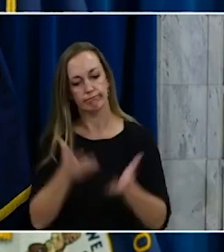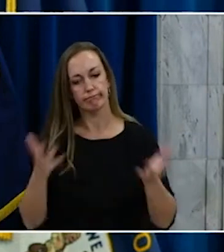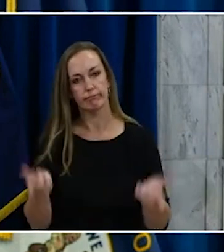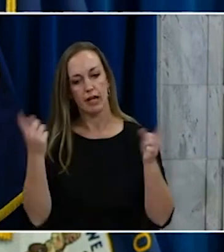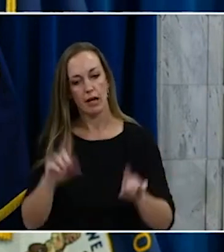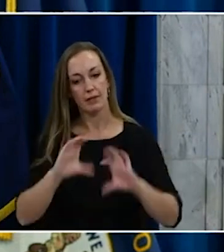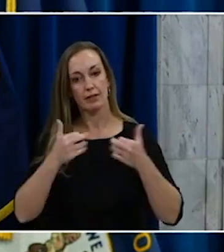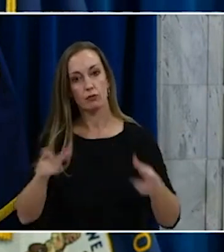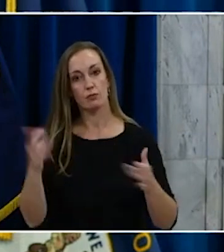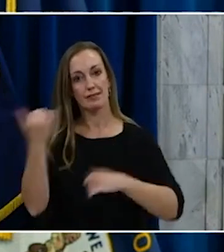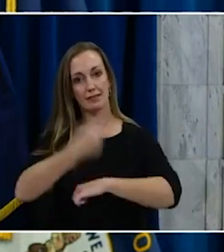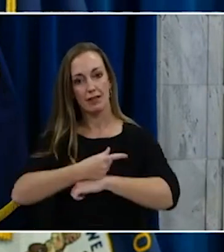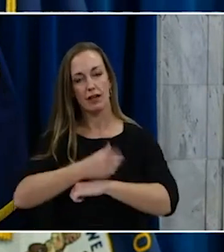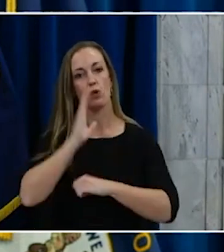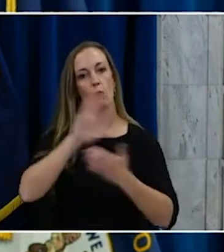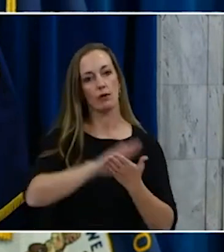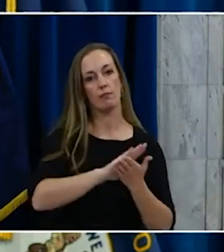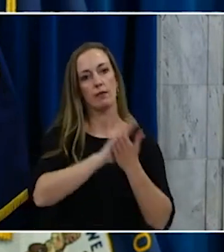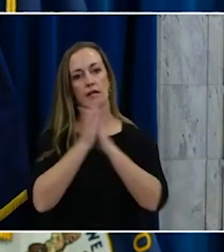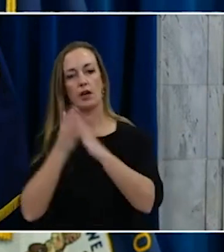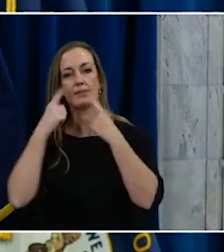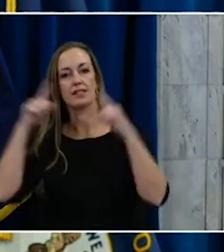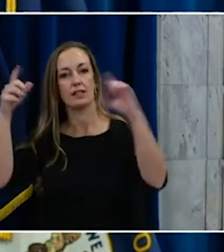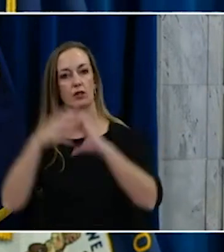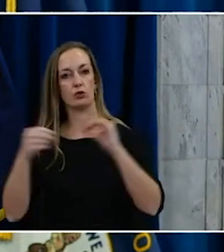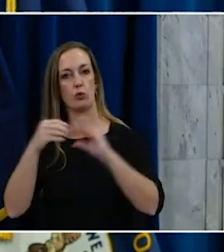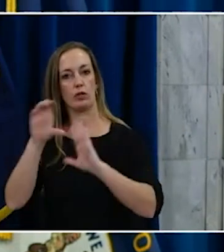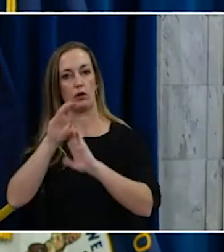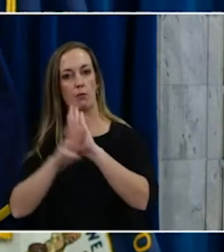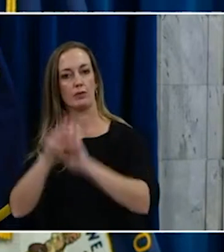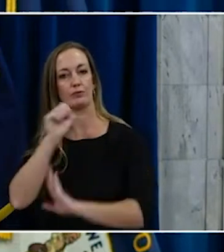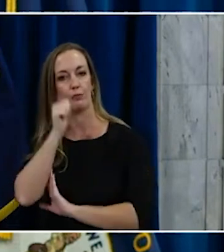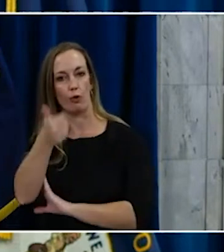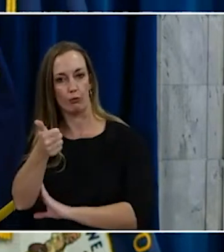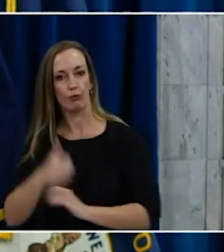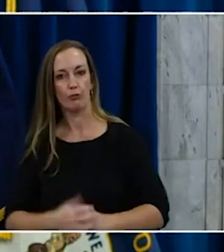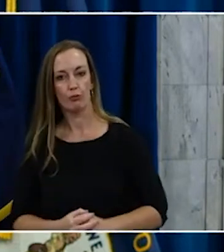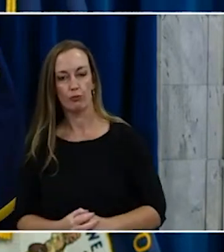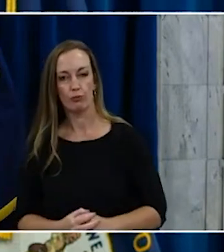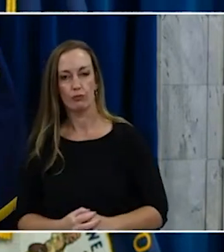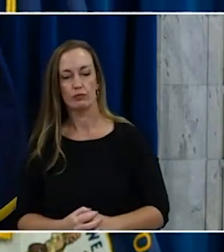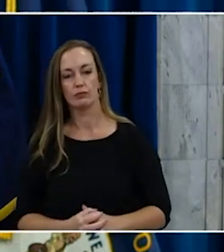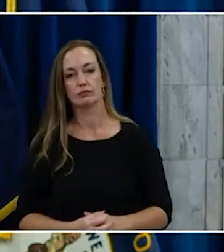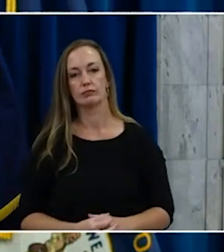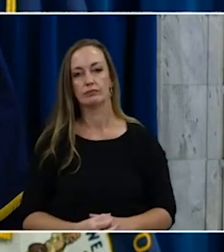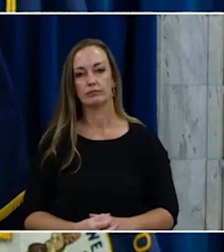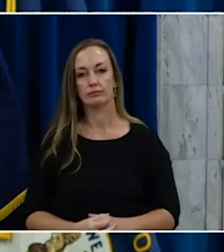today will become the success stories of our Commonwealth tomorrow.